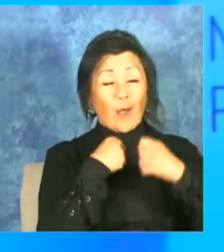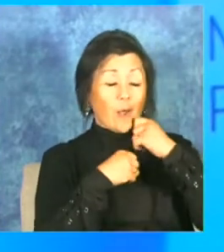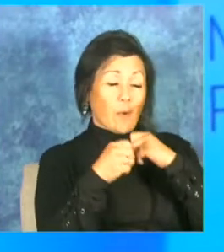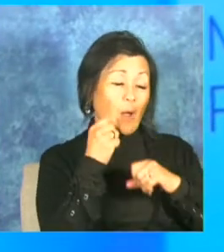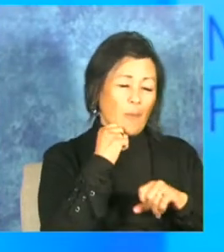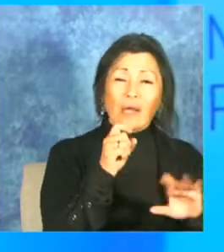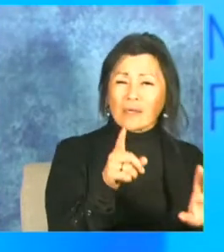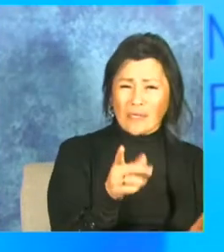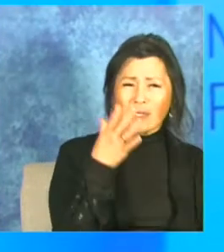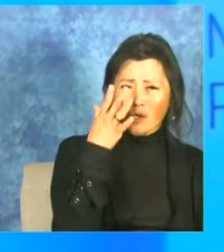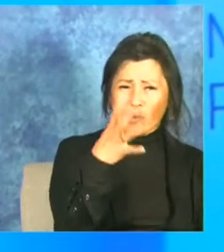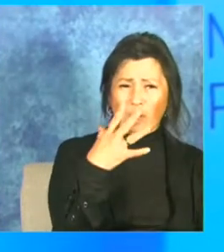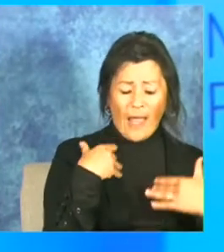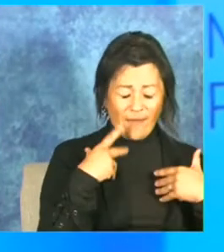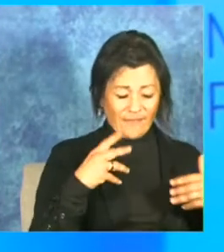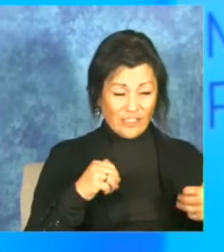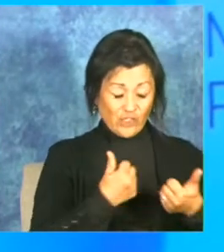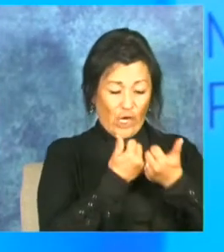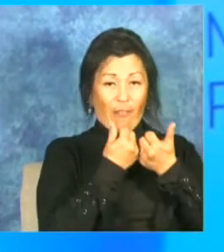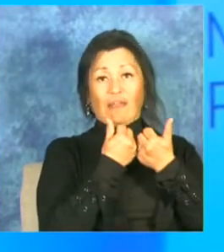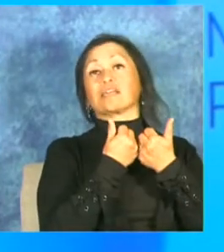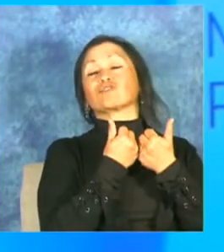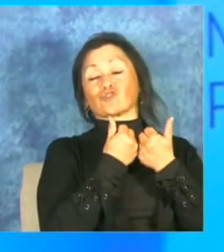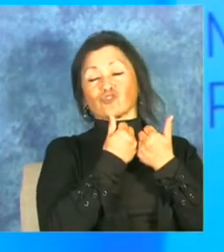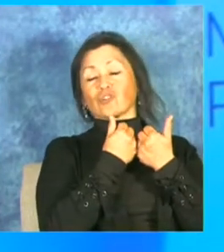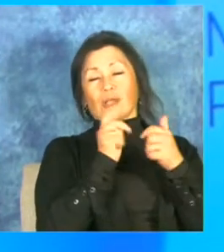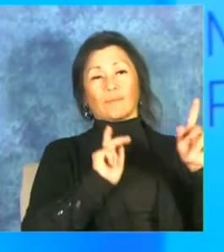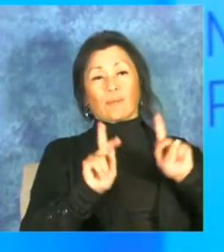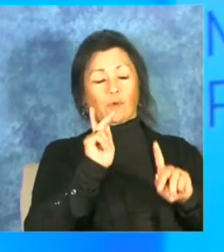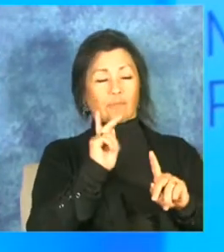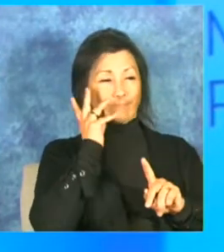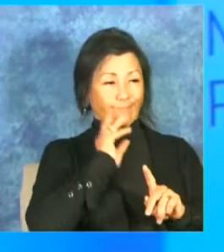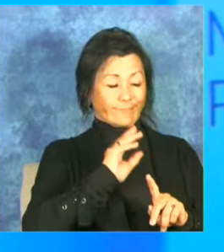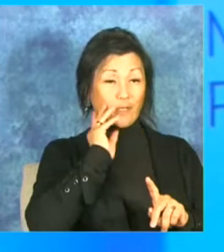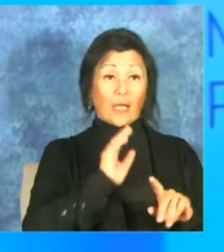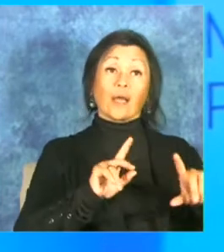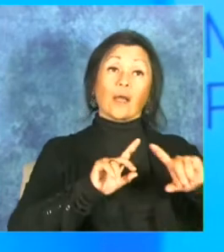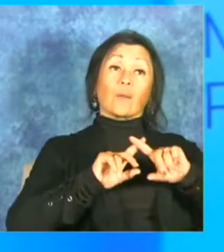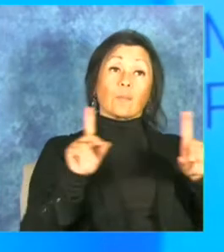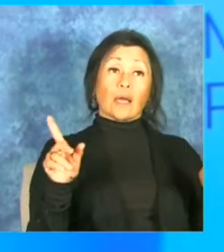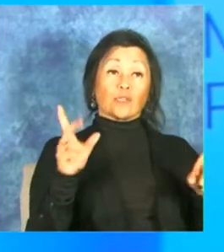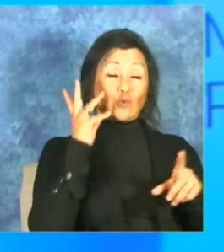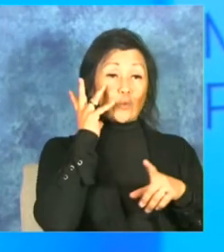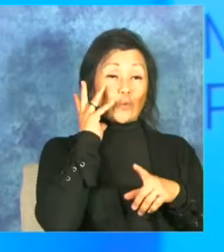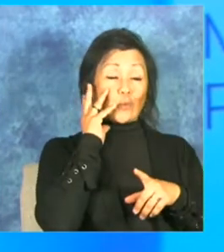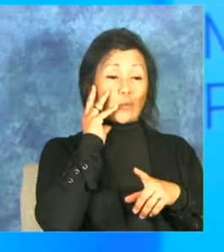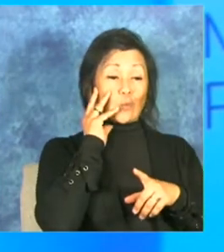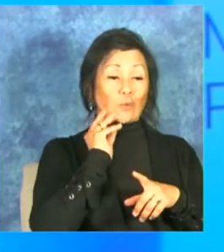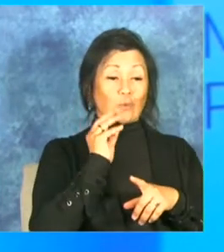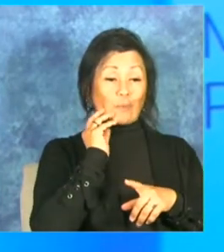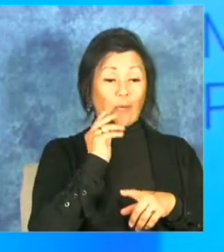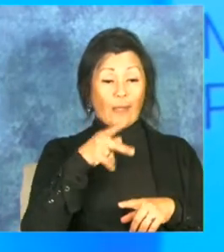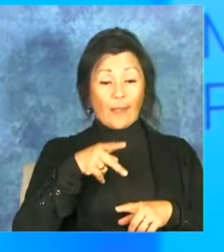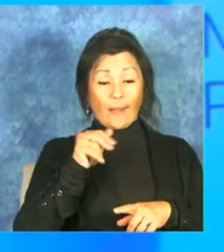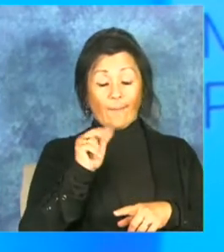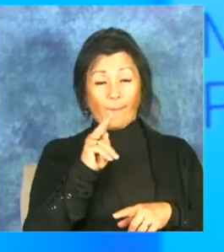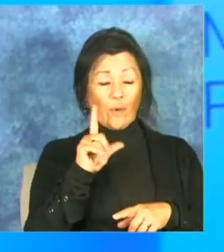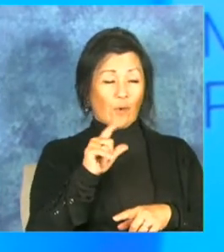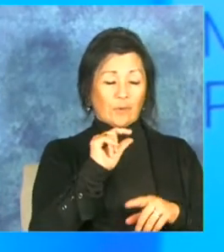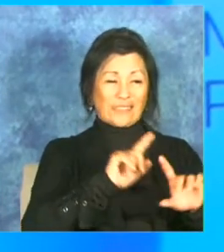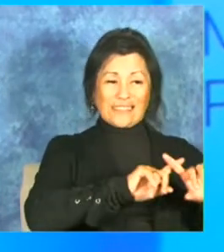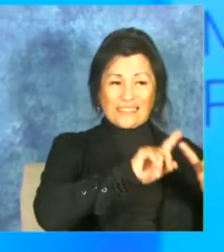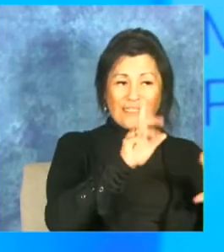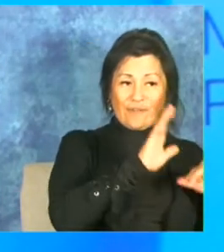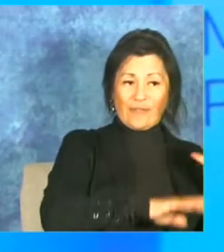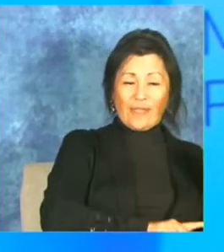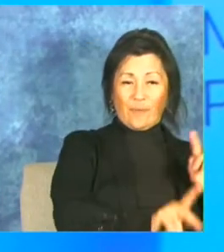through life without the challenges that are common to the human race. But you will go through it, as Paul said, unlike those